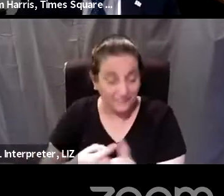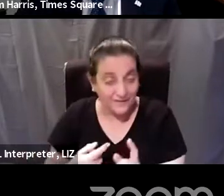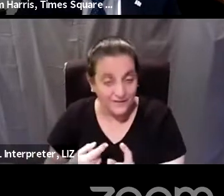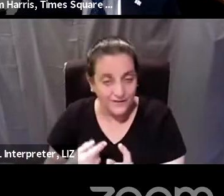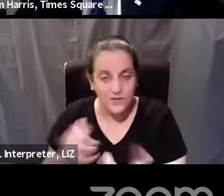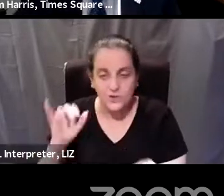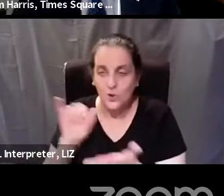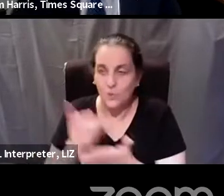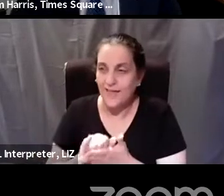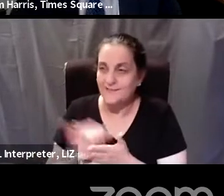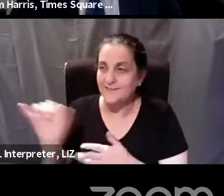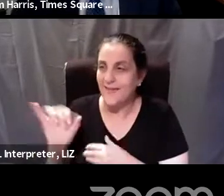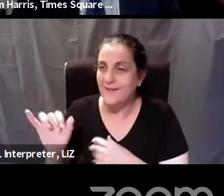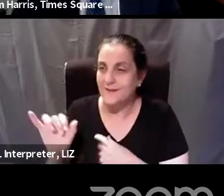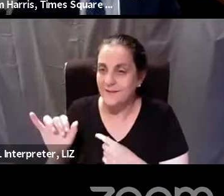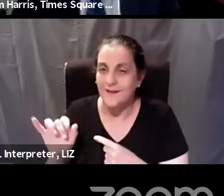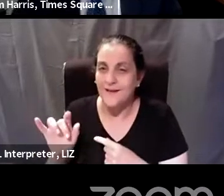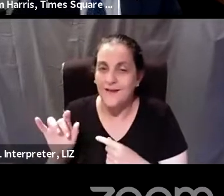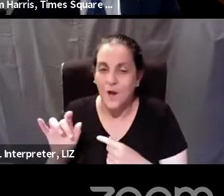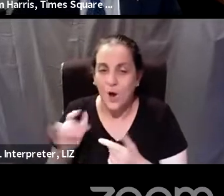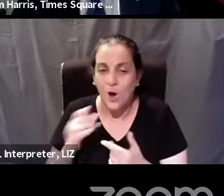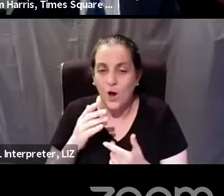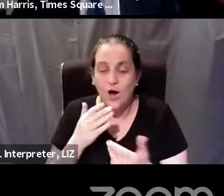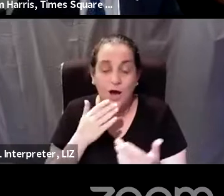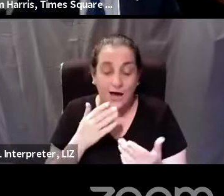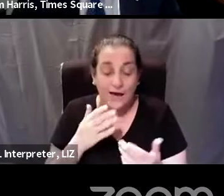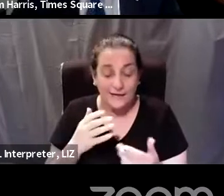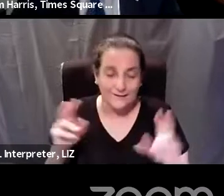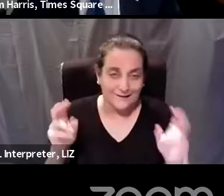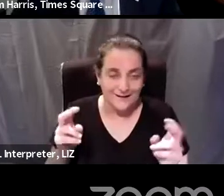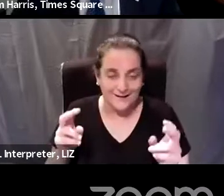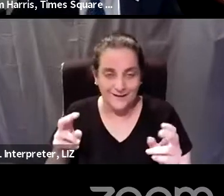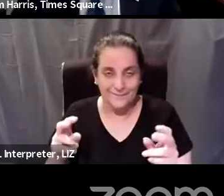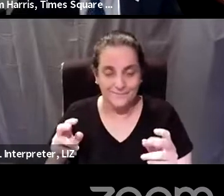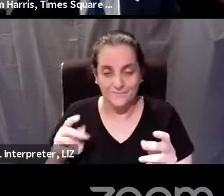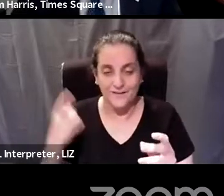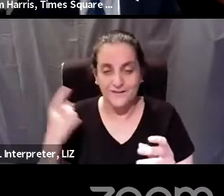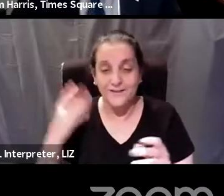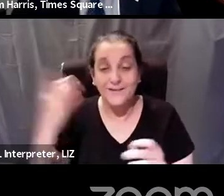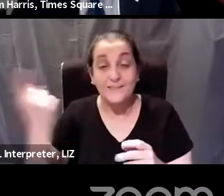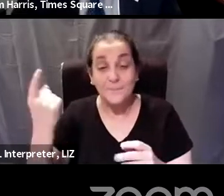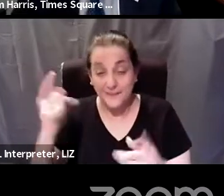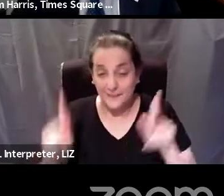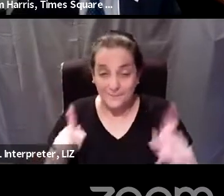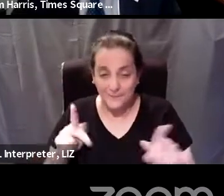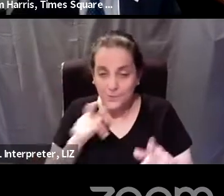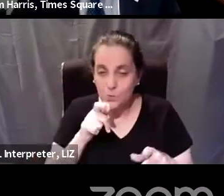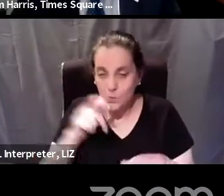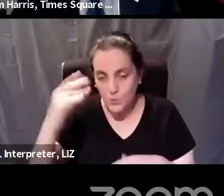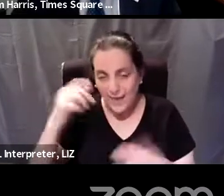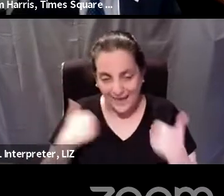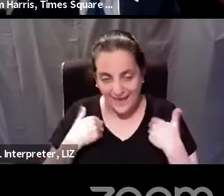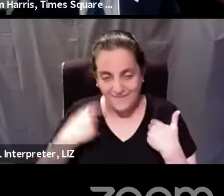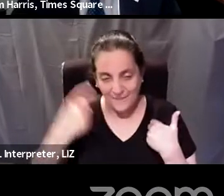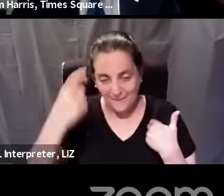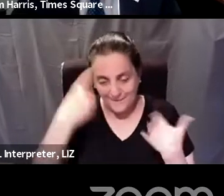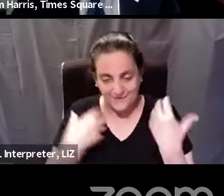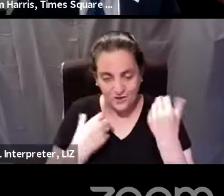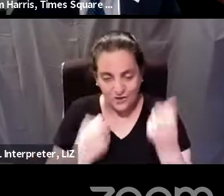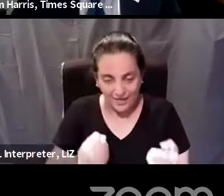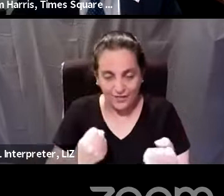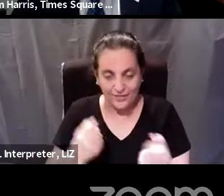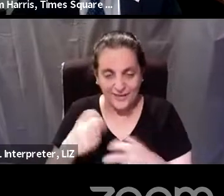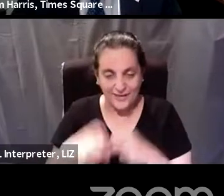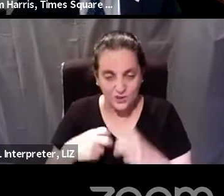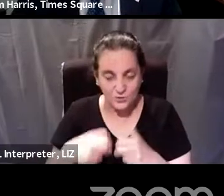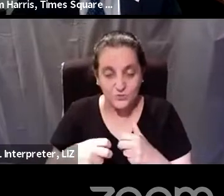those really kind of well-kept secrets in New York City for people with mental health issues. And we want to help, you know,